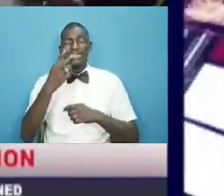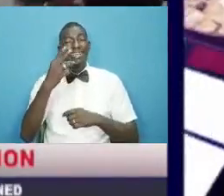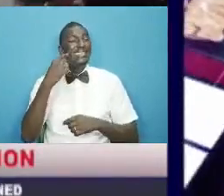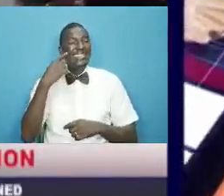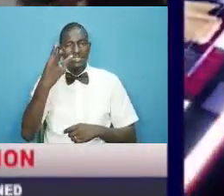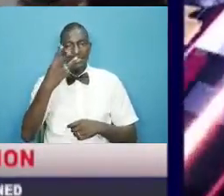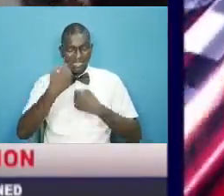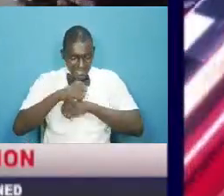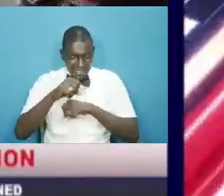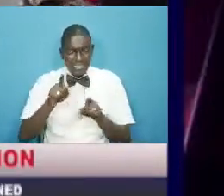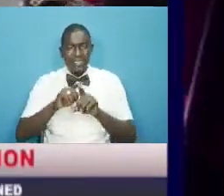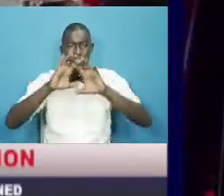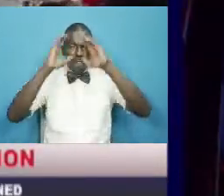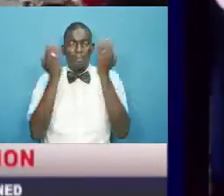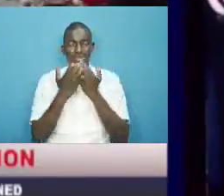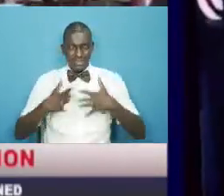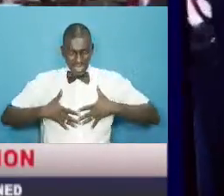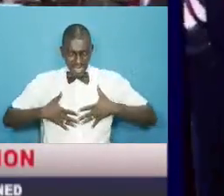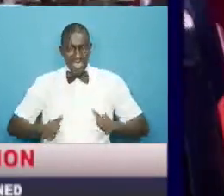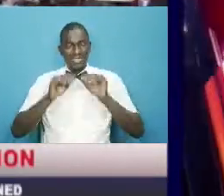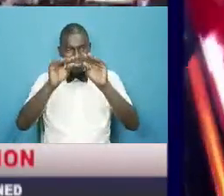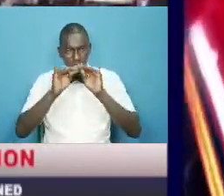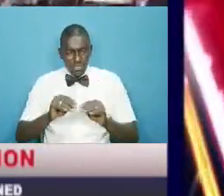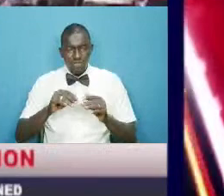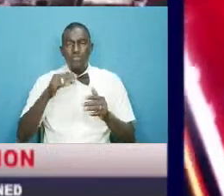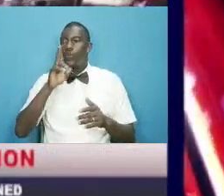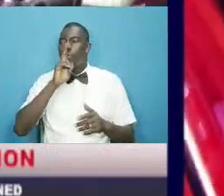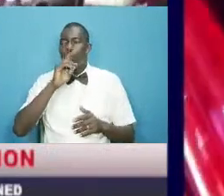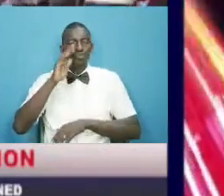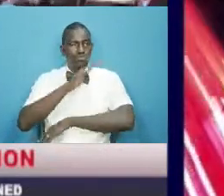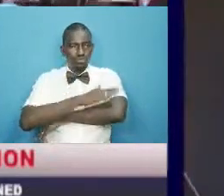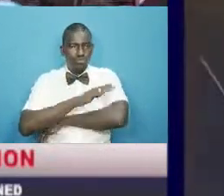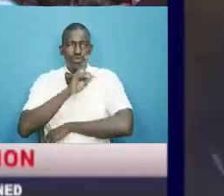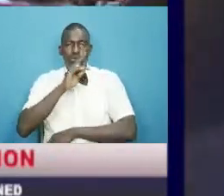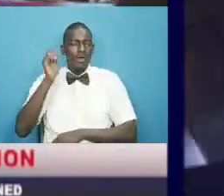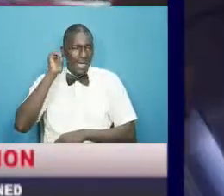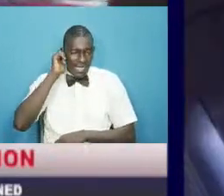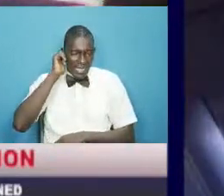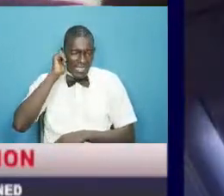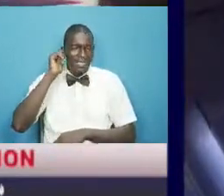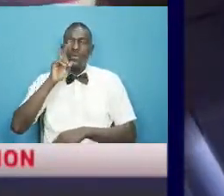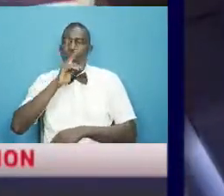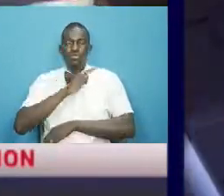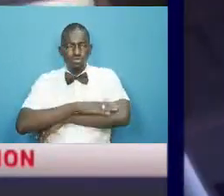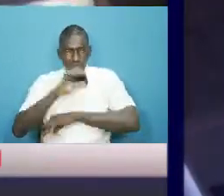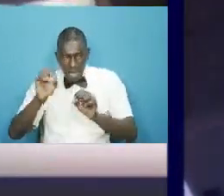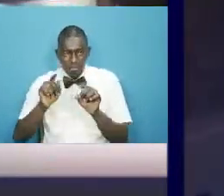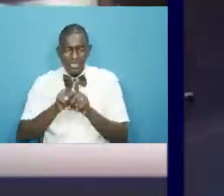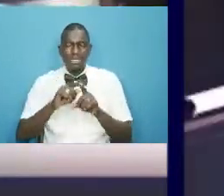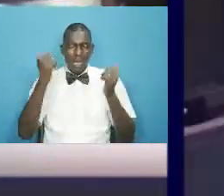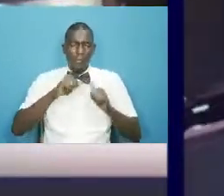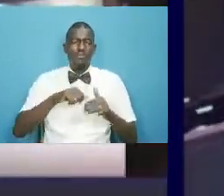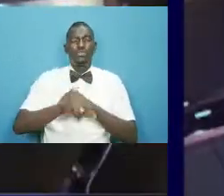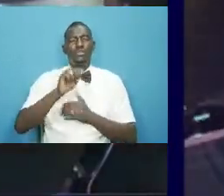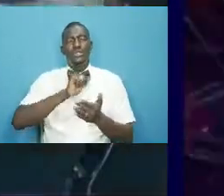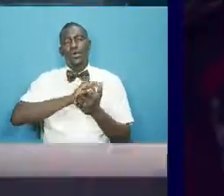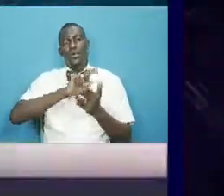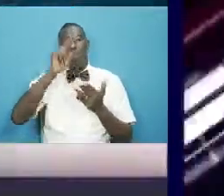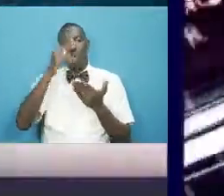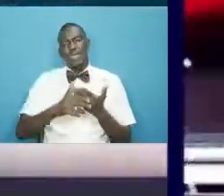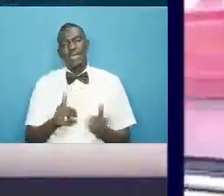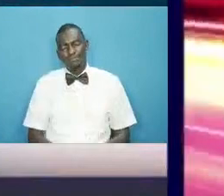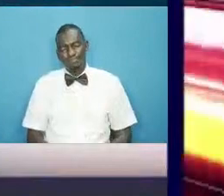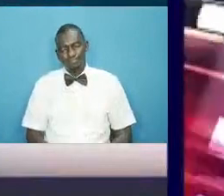quality comprehensive health education for out-of-school adolescent girls and opinion leaders got underway at the weekend.